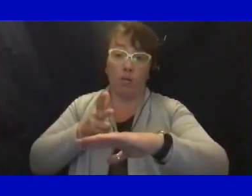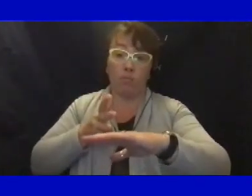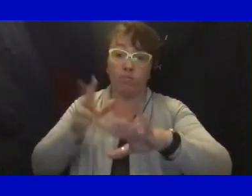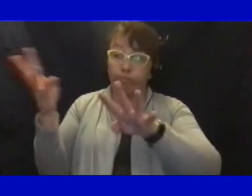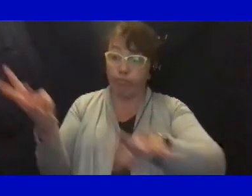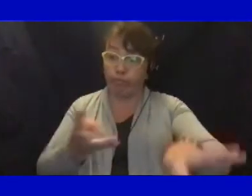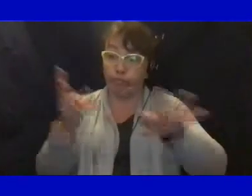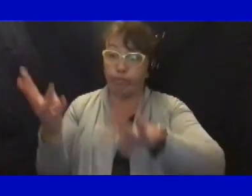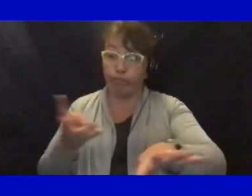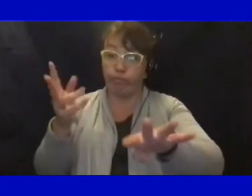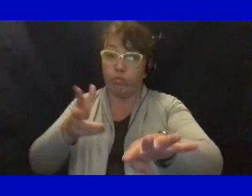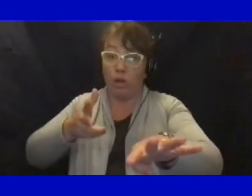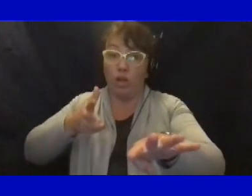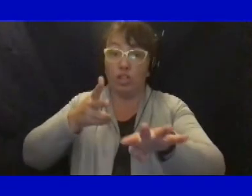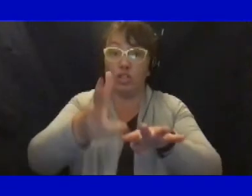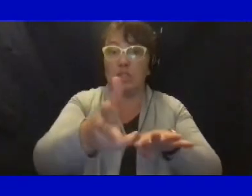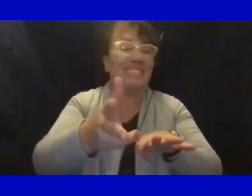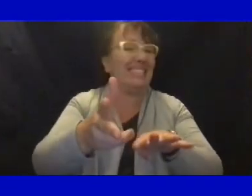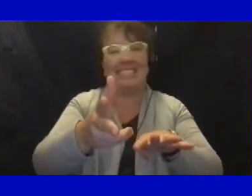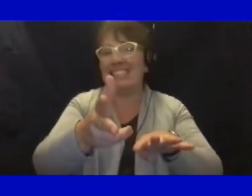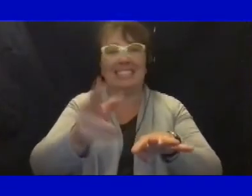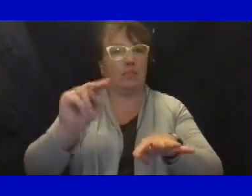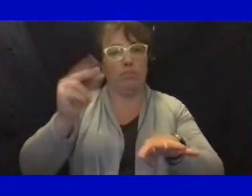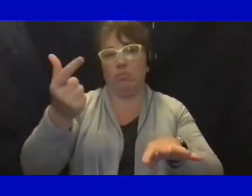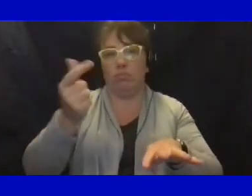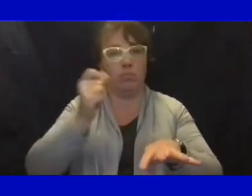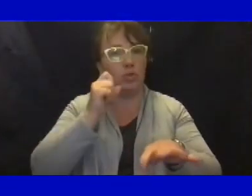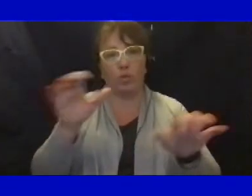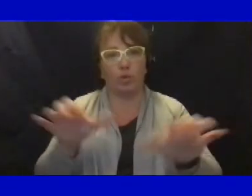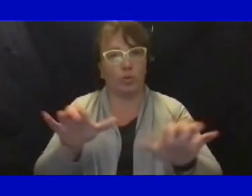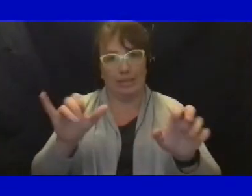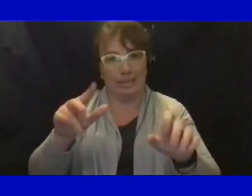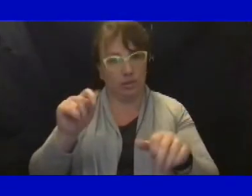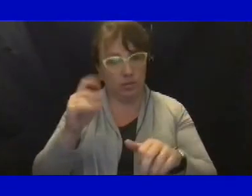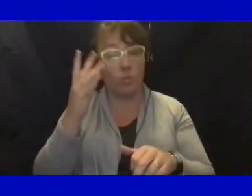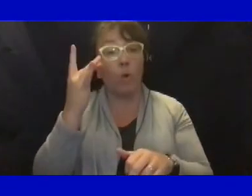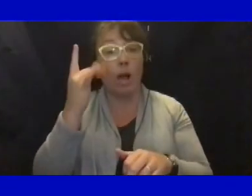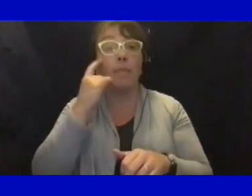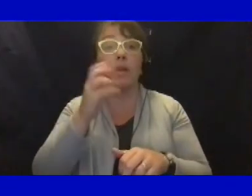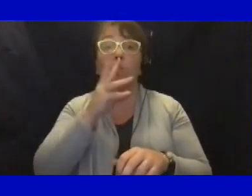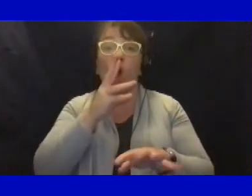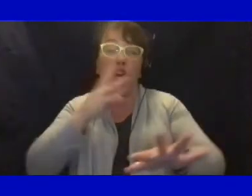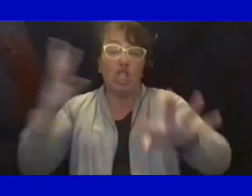is washed out or the water's deeper or moving faster than expected.